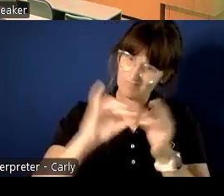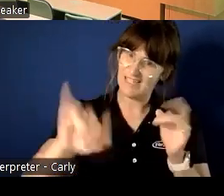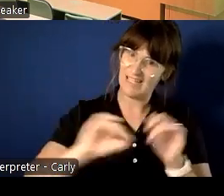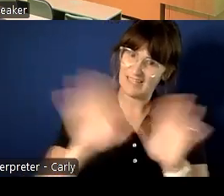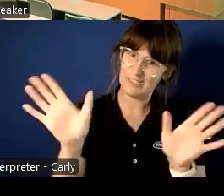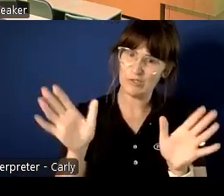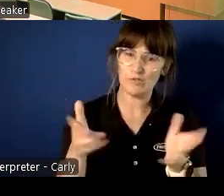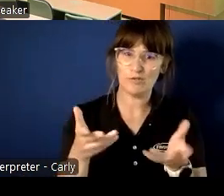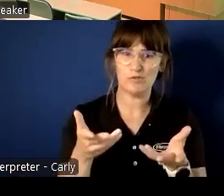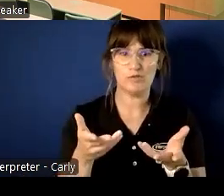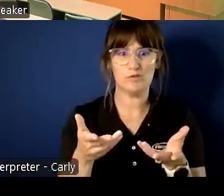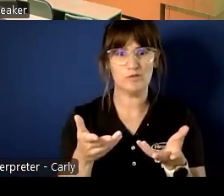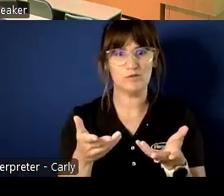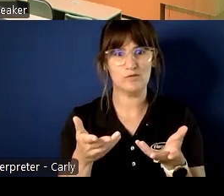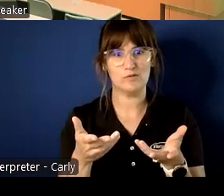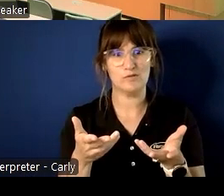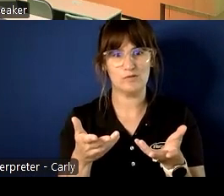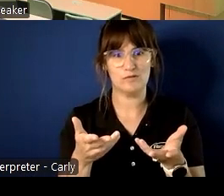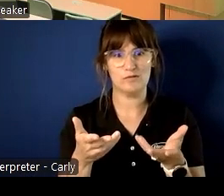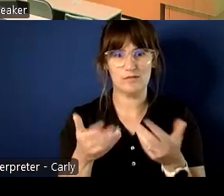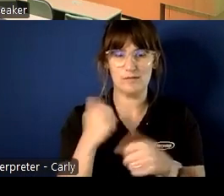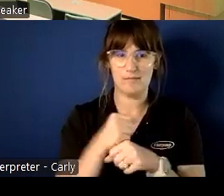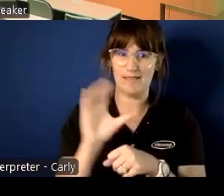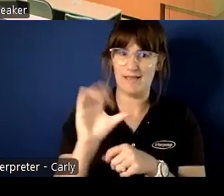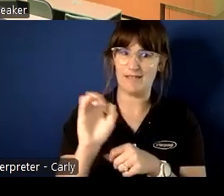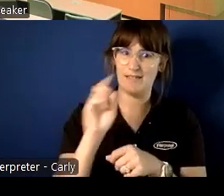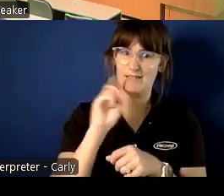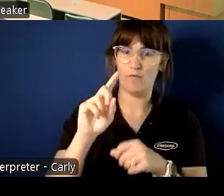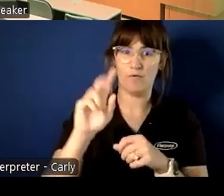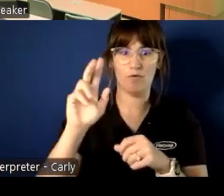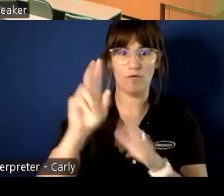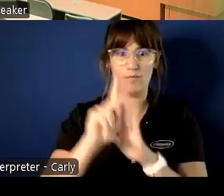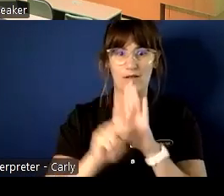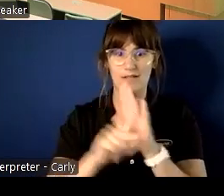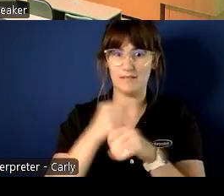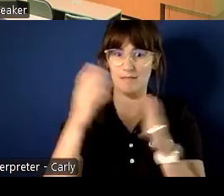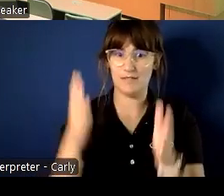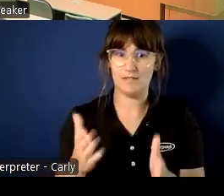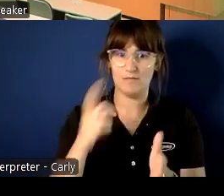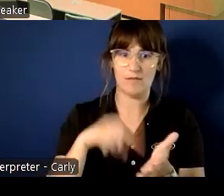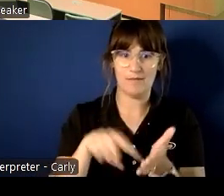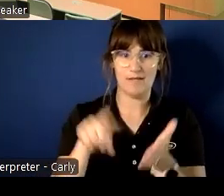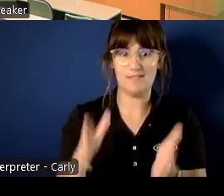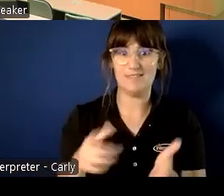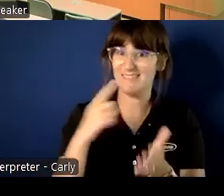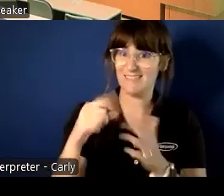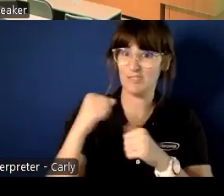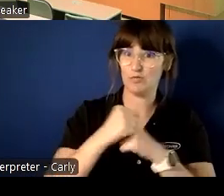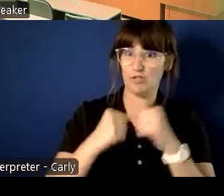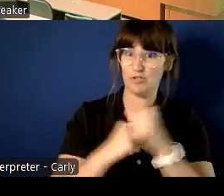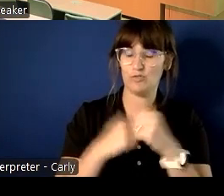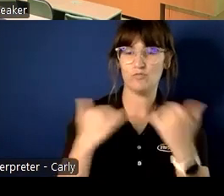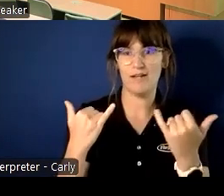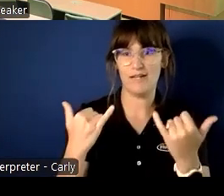to the policymakers, to the payers, saying this is the structure we are lacking right now in our current system,